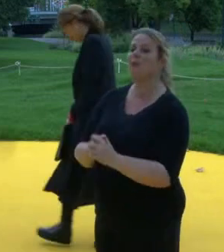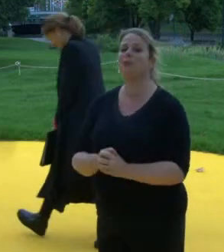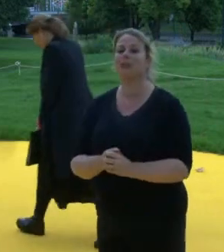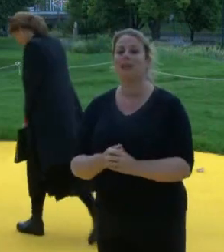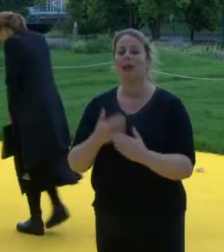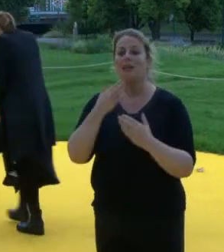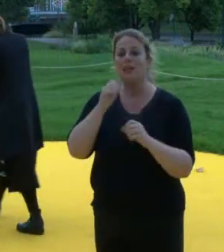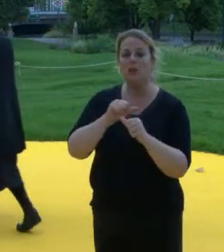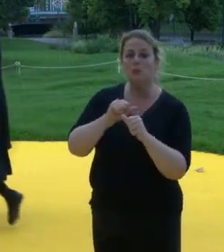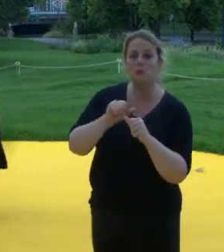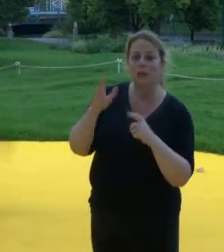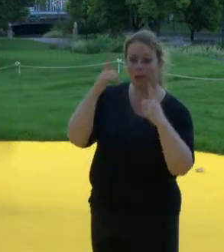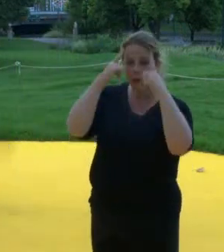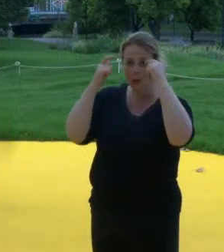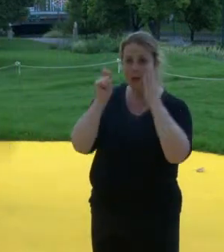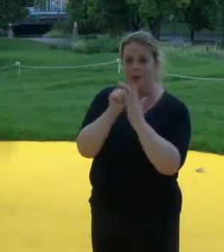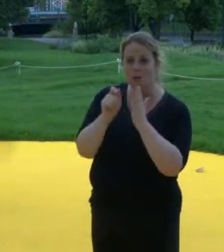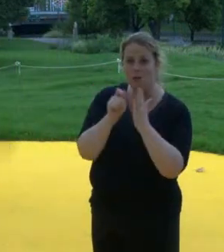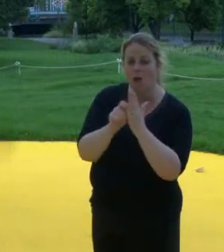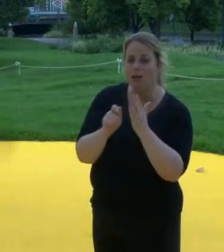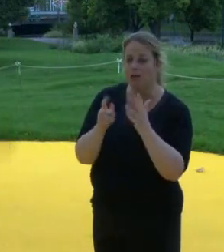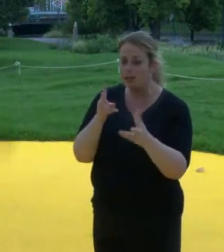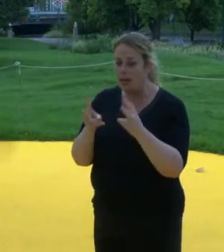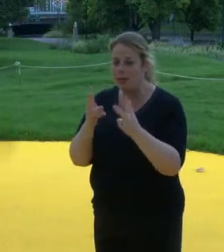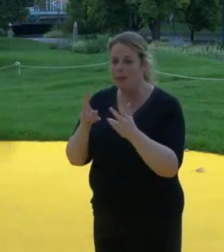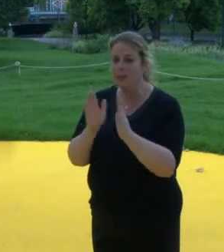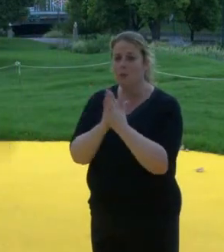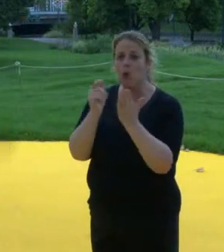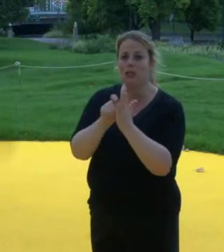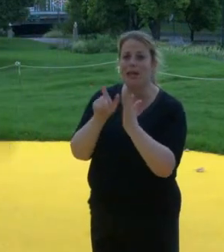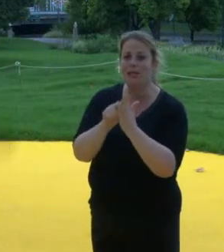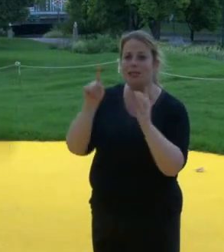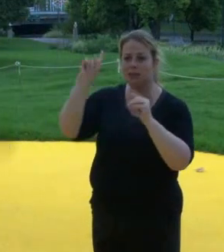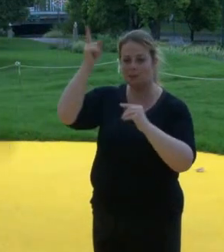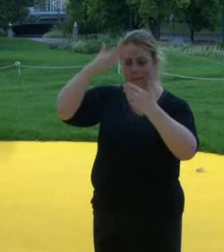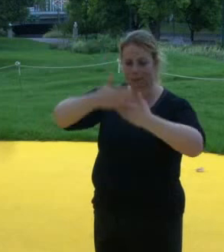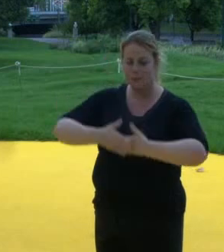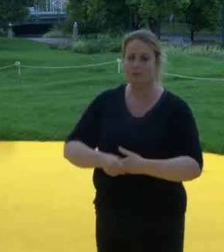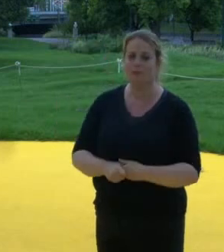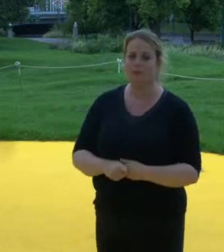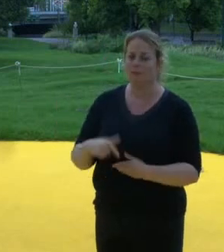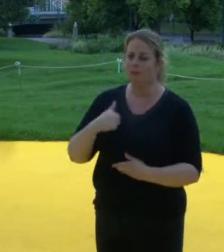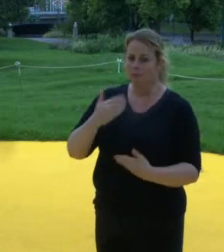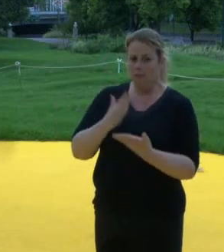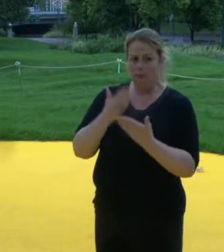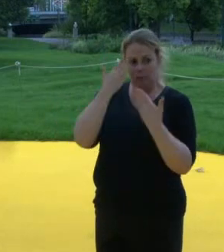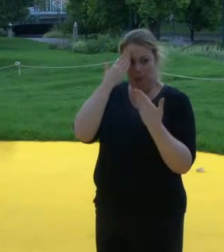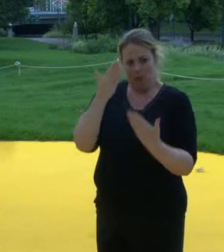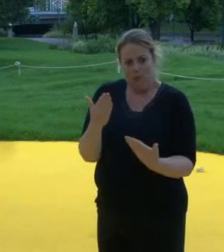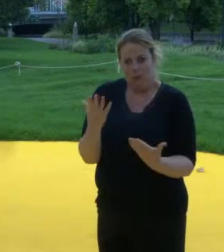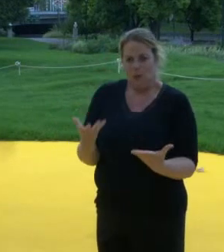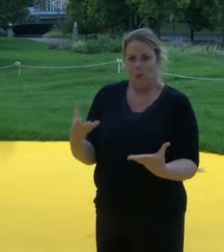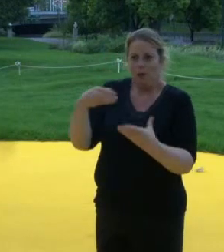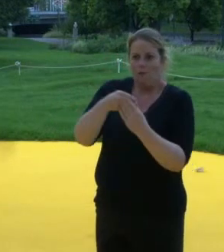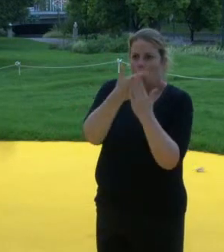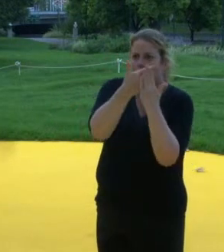writers, creators, publishers, booksellers and editors here today. I'm deeply honoured to find myself on a YA shortlist with Felicity and Leanne. What struck